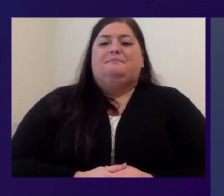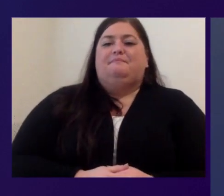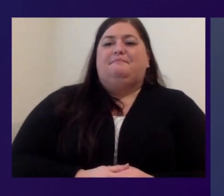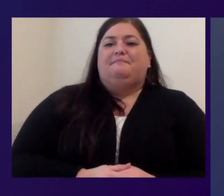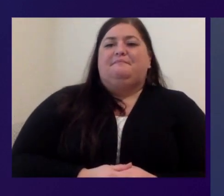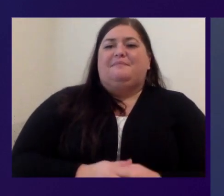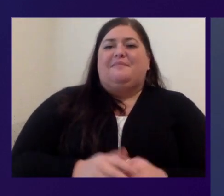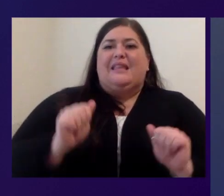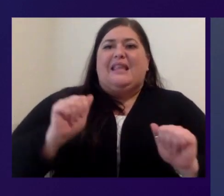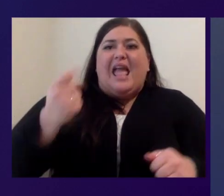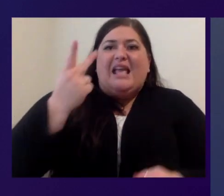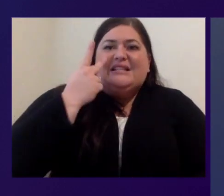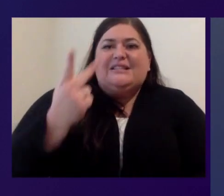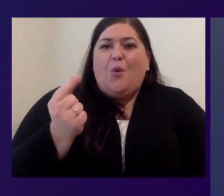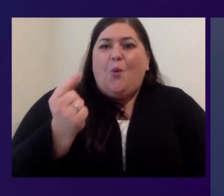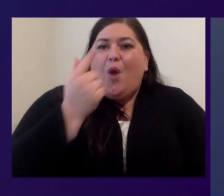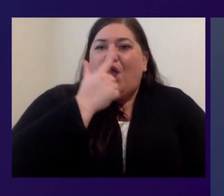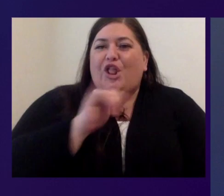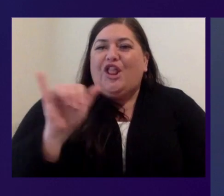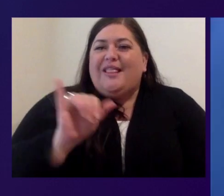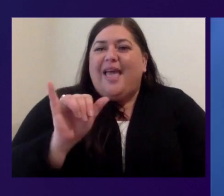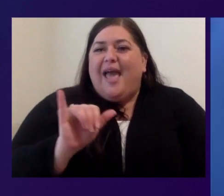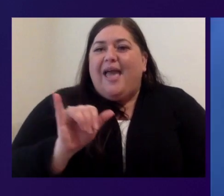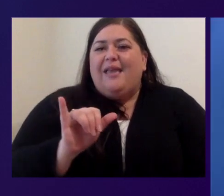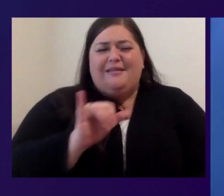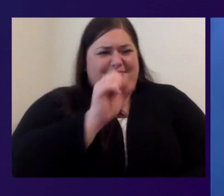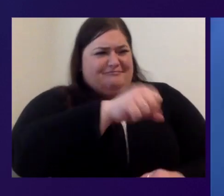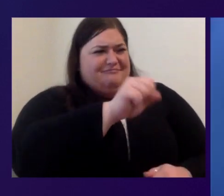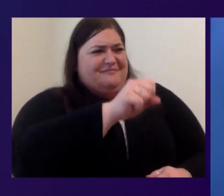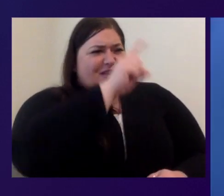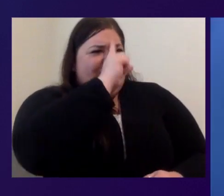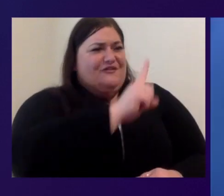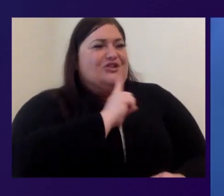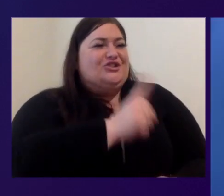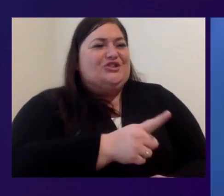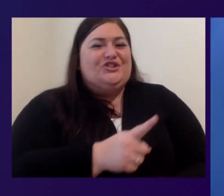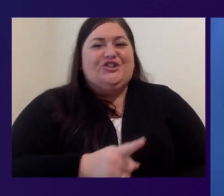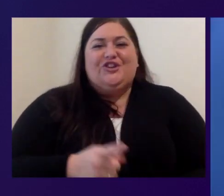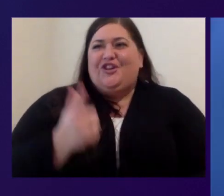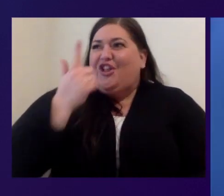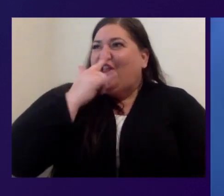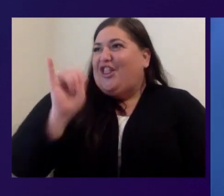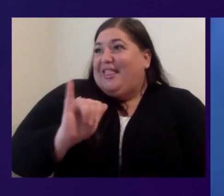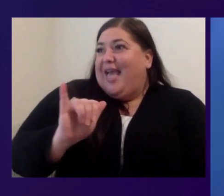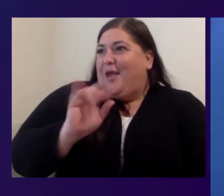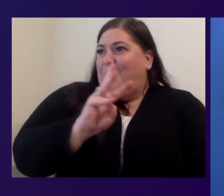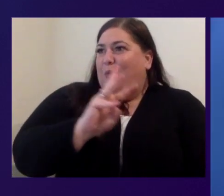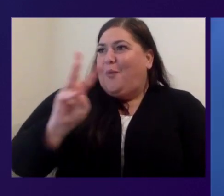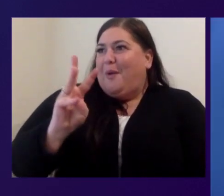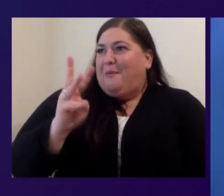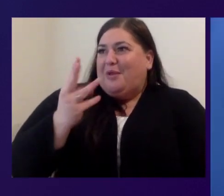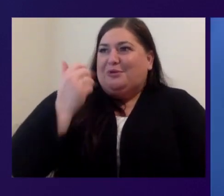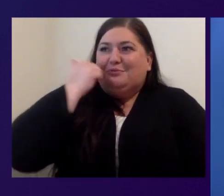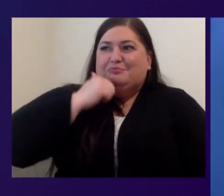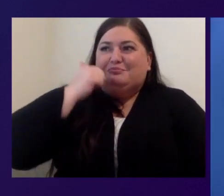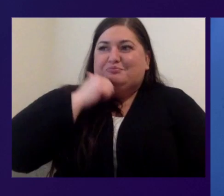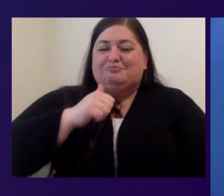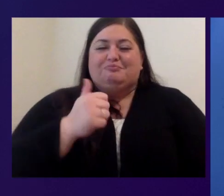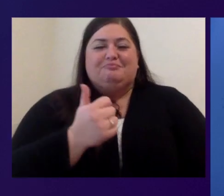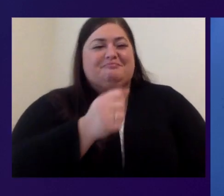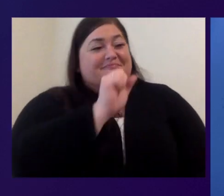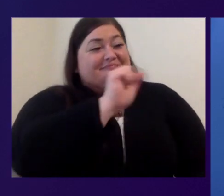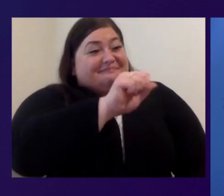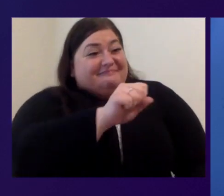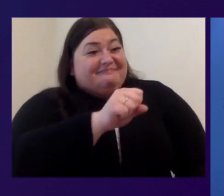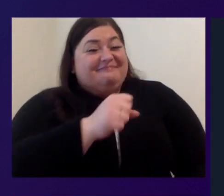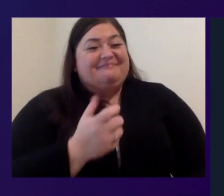looks like? Absolutely. Do you have maybe? Yeah, well, it looks like a web browser. Yeah, how about that, huh? Imagine. Hopefully this isn't too dissimilar